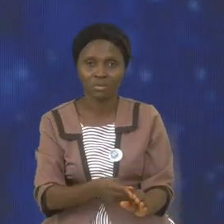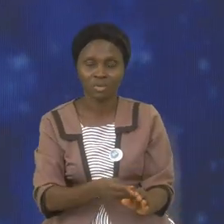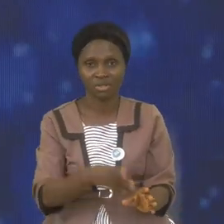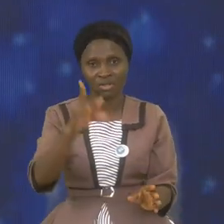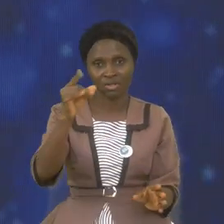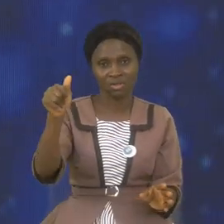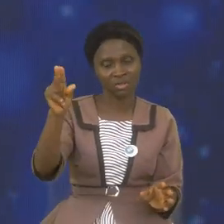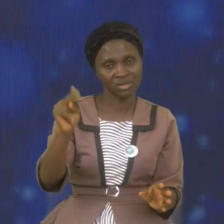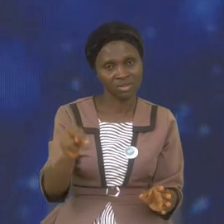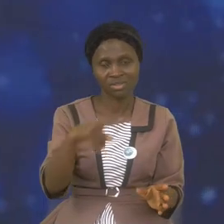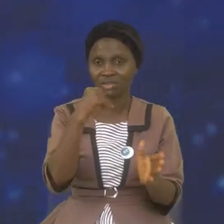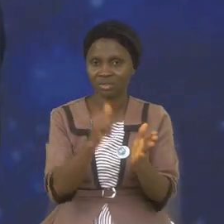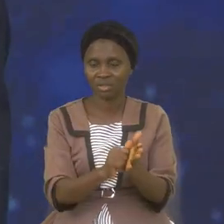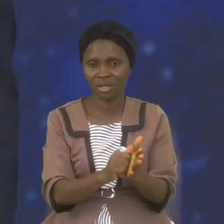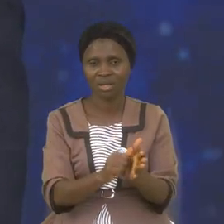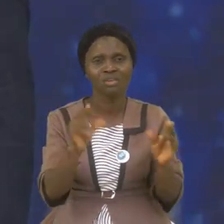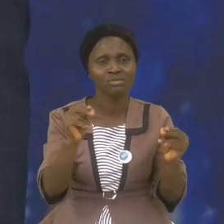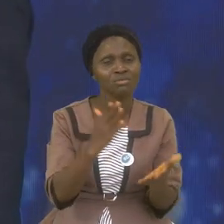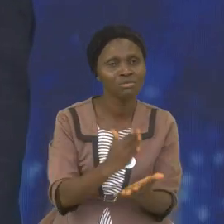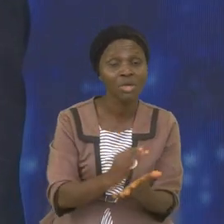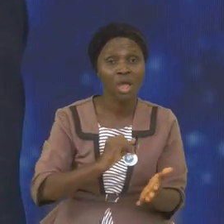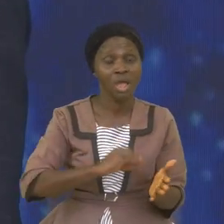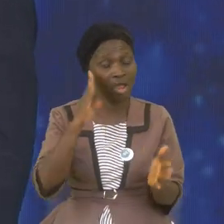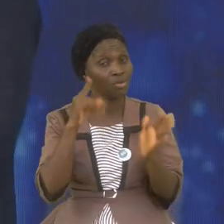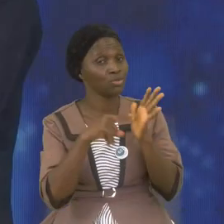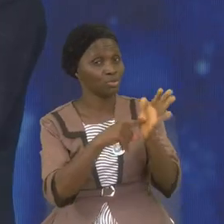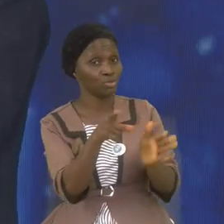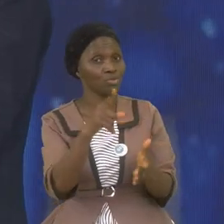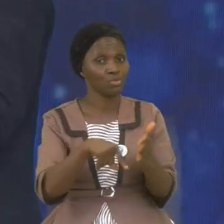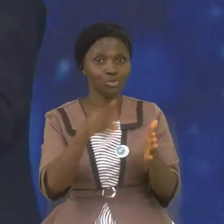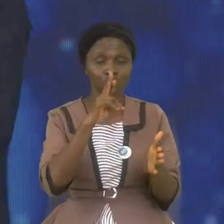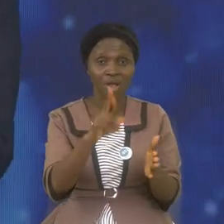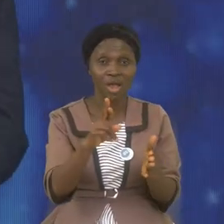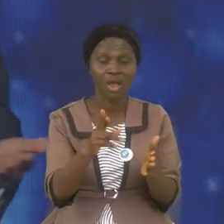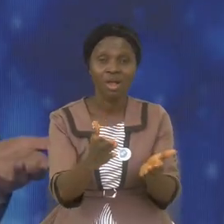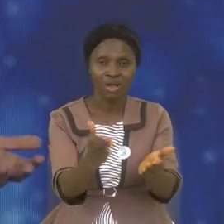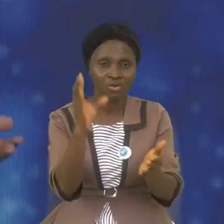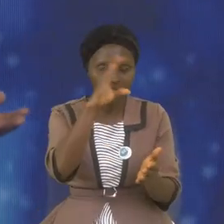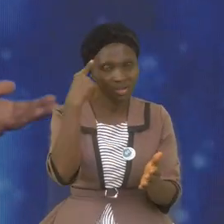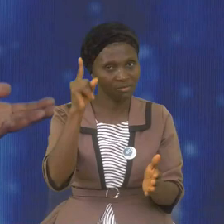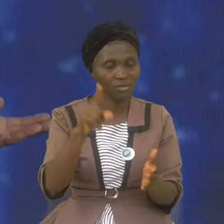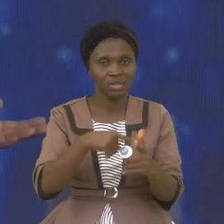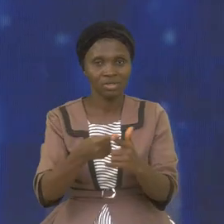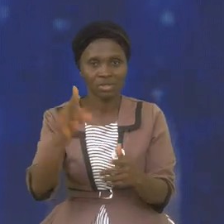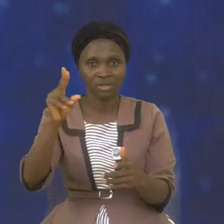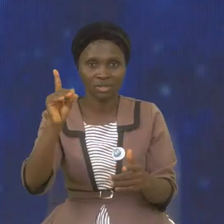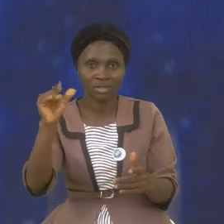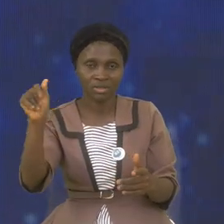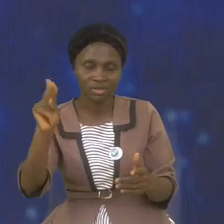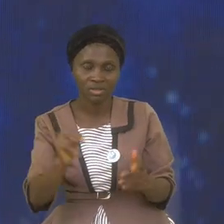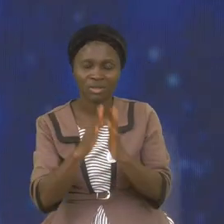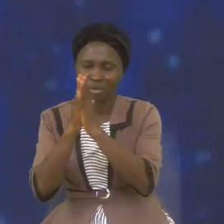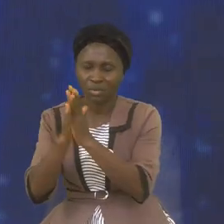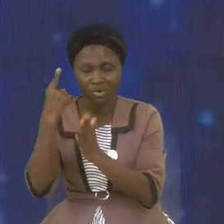and show you what you're looking for. And he went to pray for one night, and God revealed to him, and he came. He said, Ariel, take